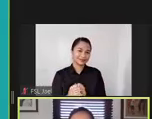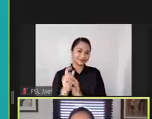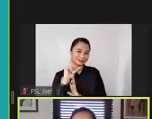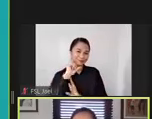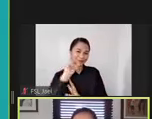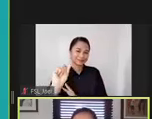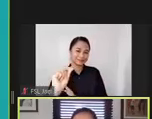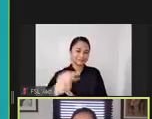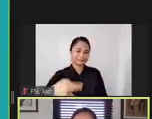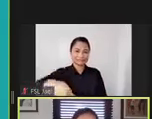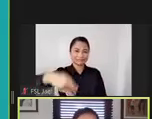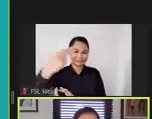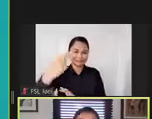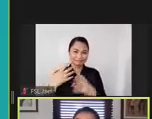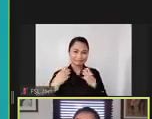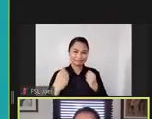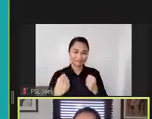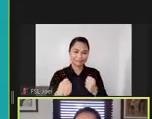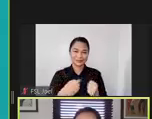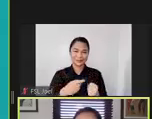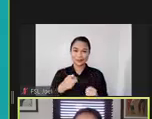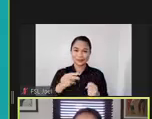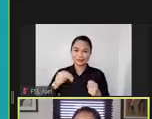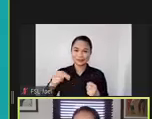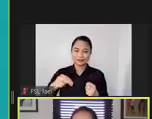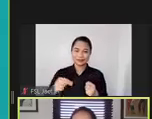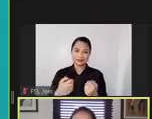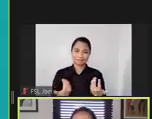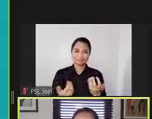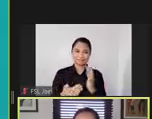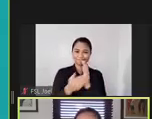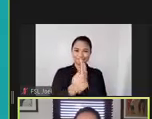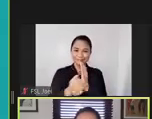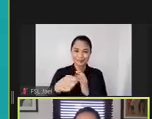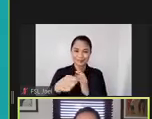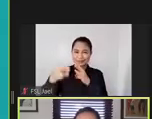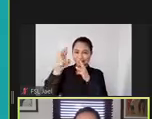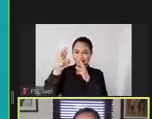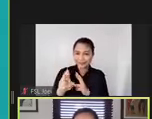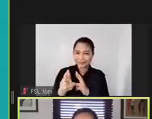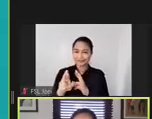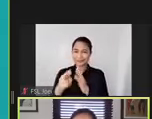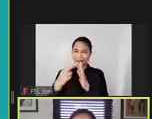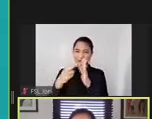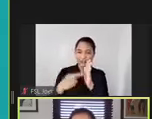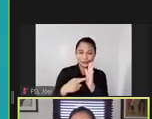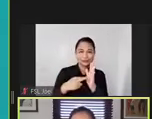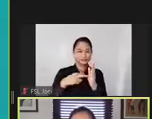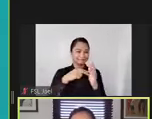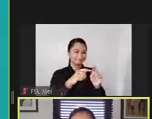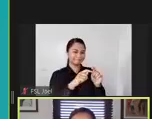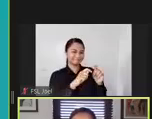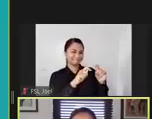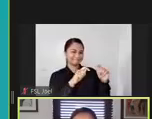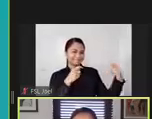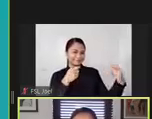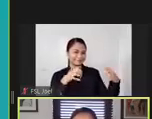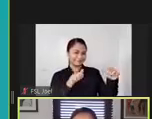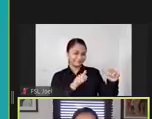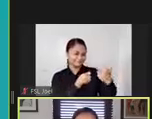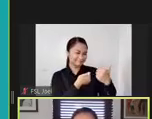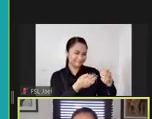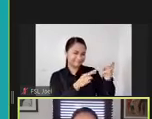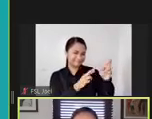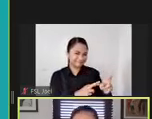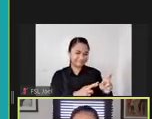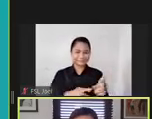for your teammates, for your coaches, for everybody who was part of the game that we play, and friendship.